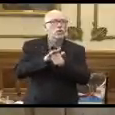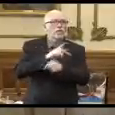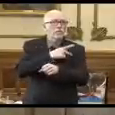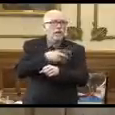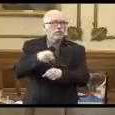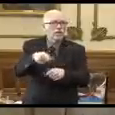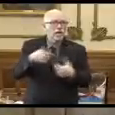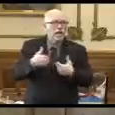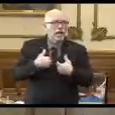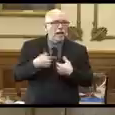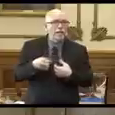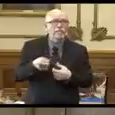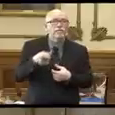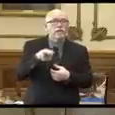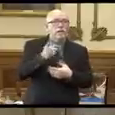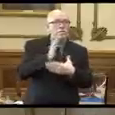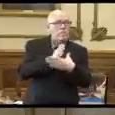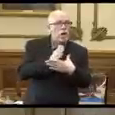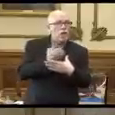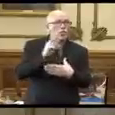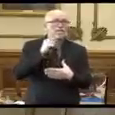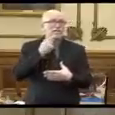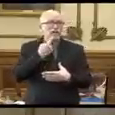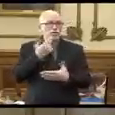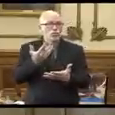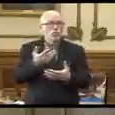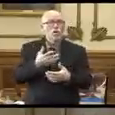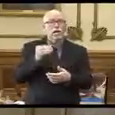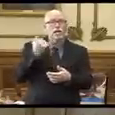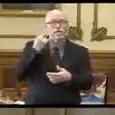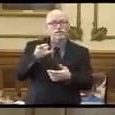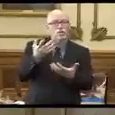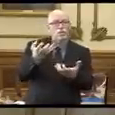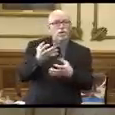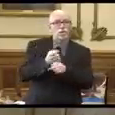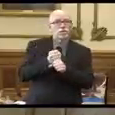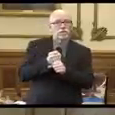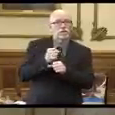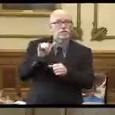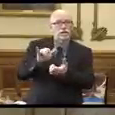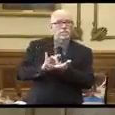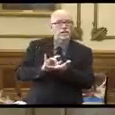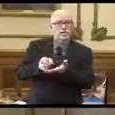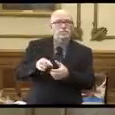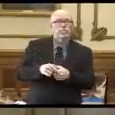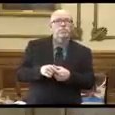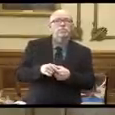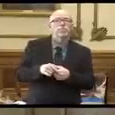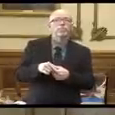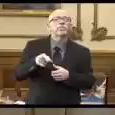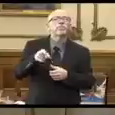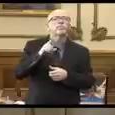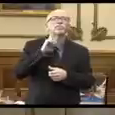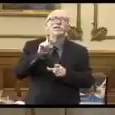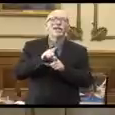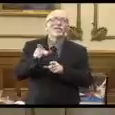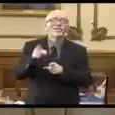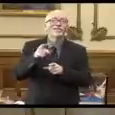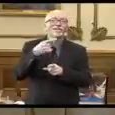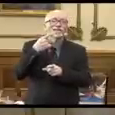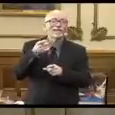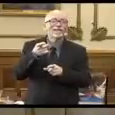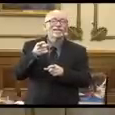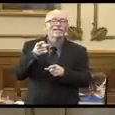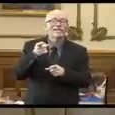cases, whether they're moderately ill or severely ill, and if they would like to receive remdesivir. It is, as you point